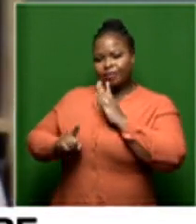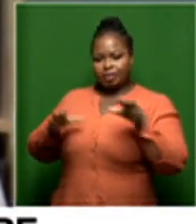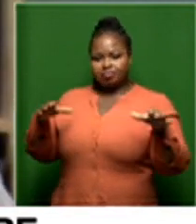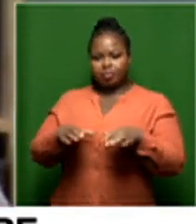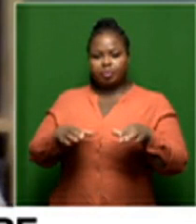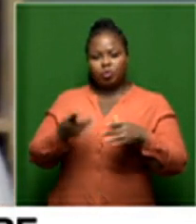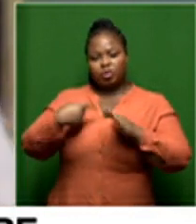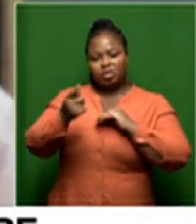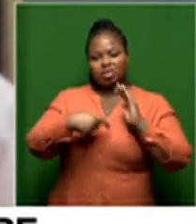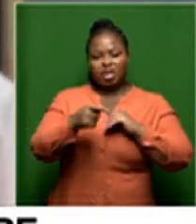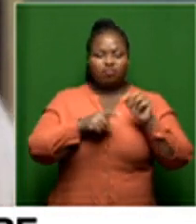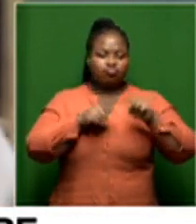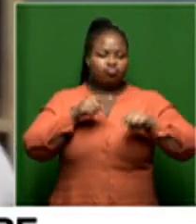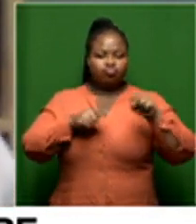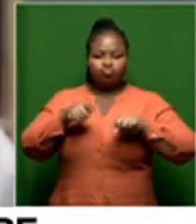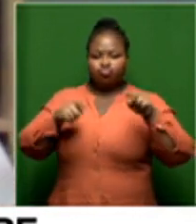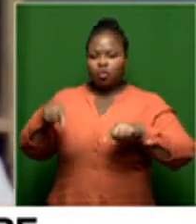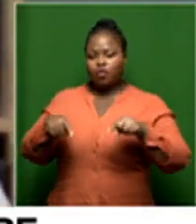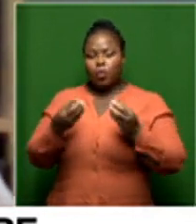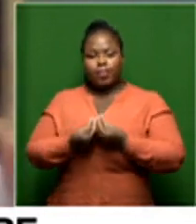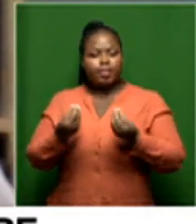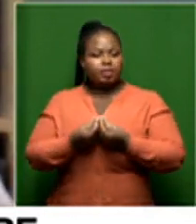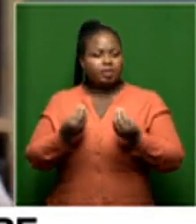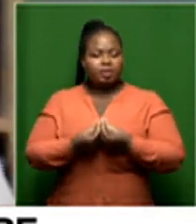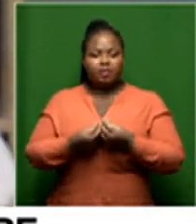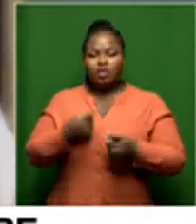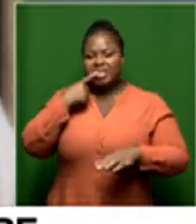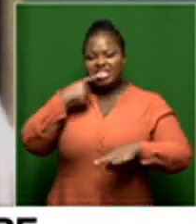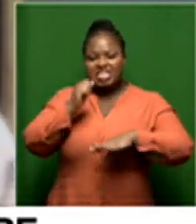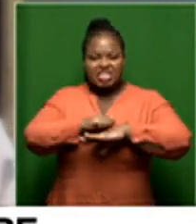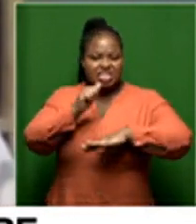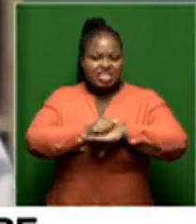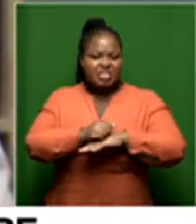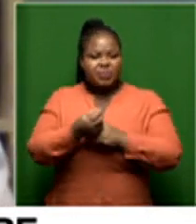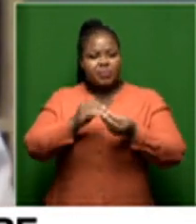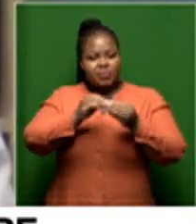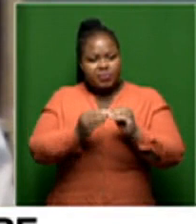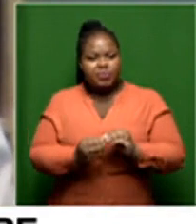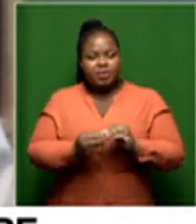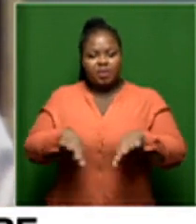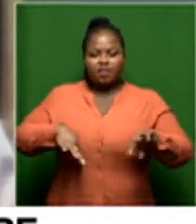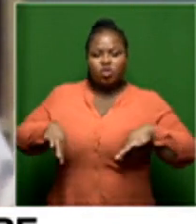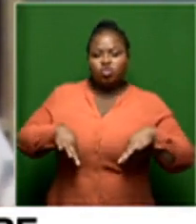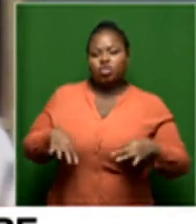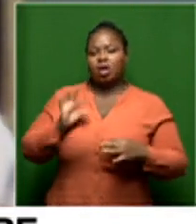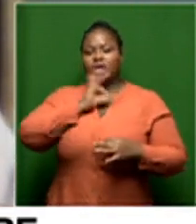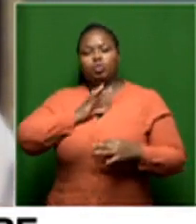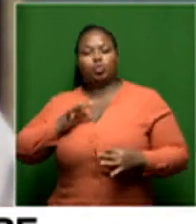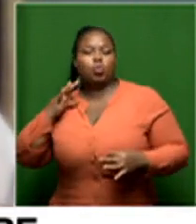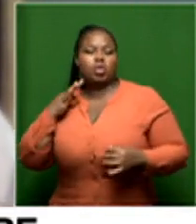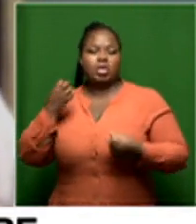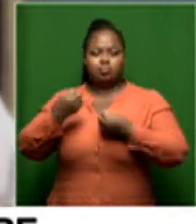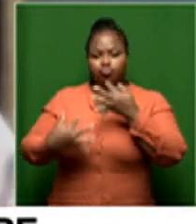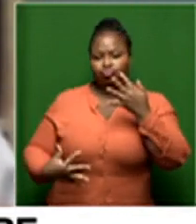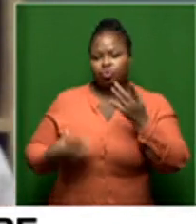there's an enormous range of items from ceramics, decorative arts, furniture, jewellery, all the way through to